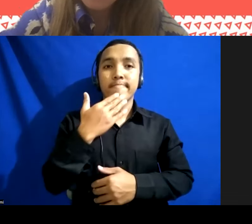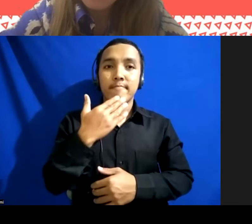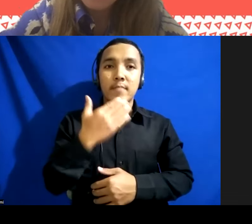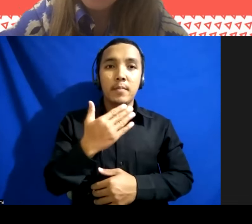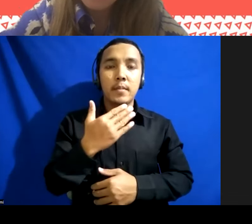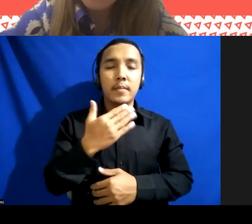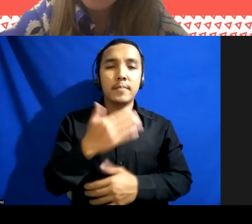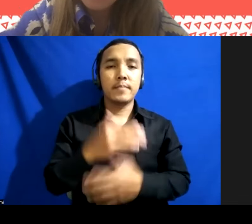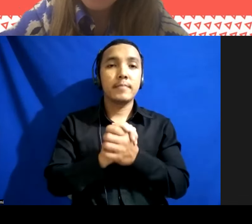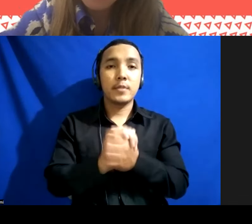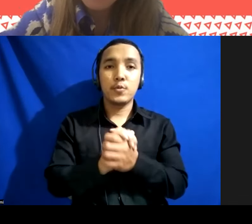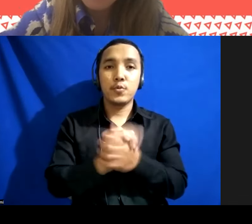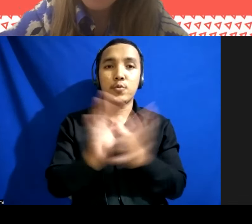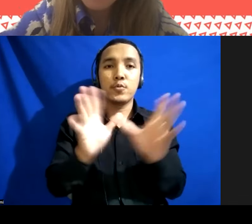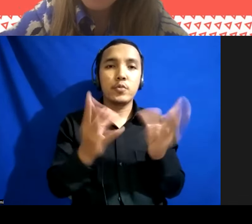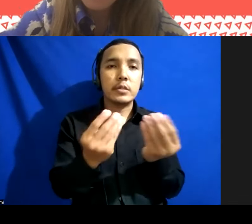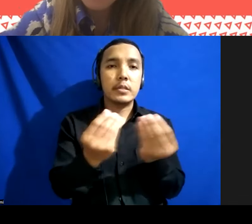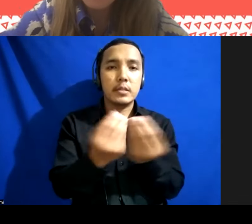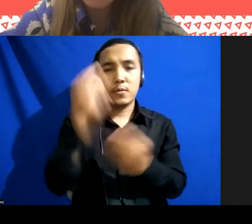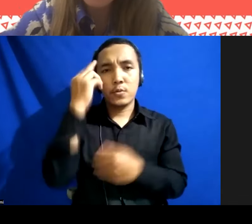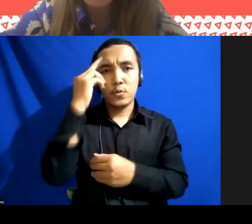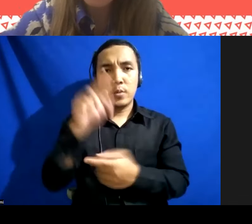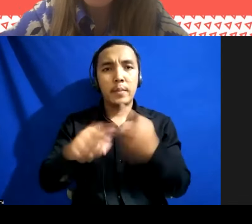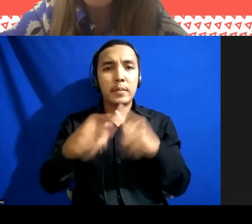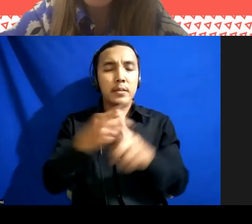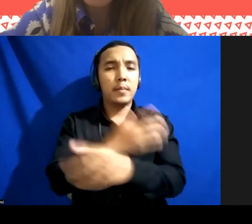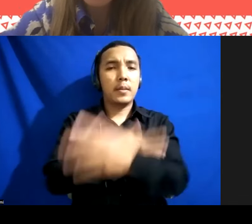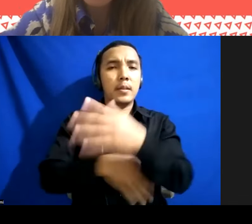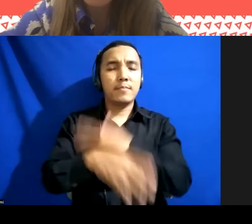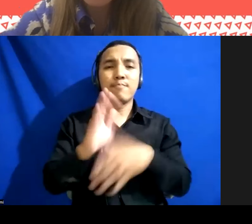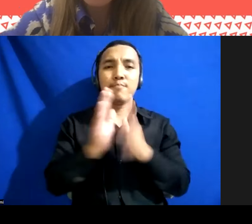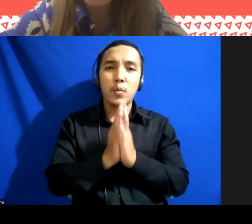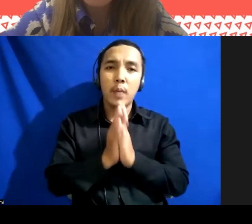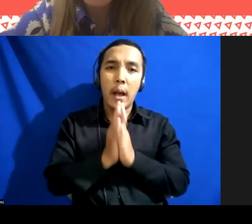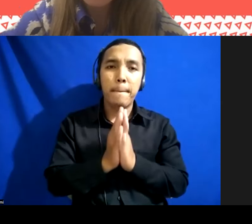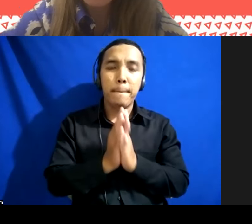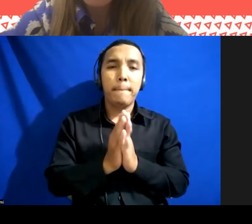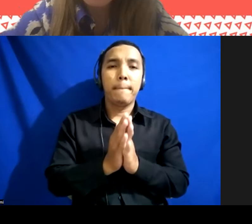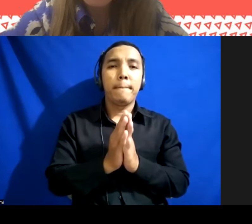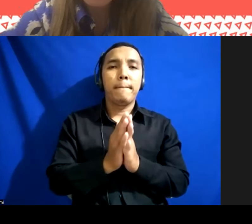Inclusive greetings to all our friends with disabilities.